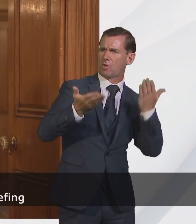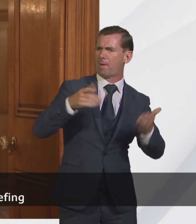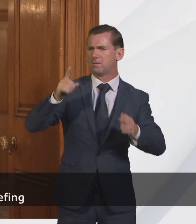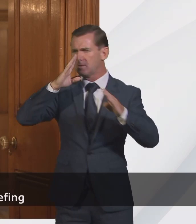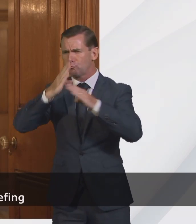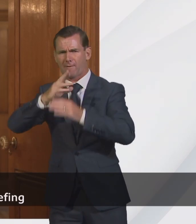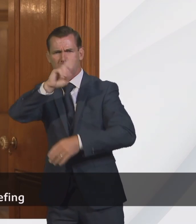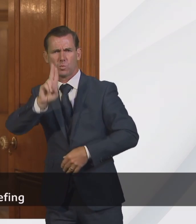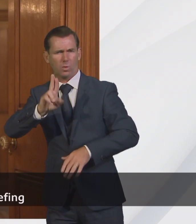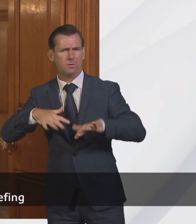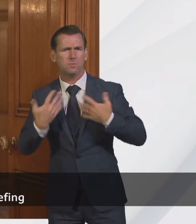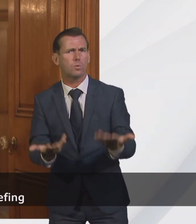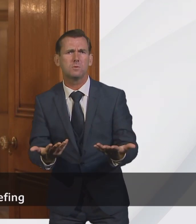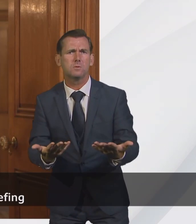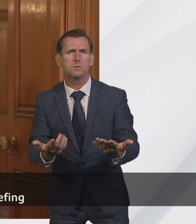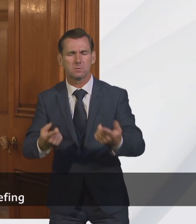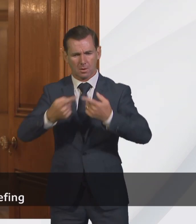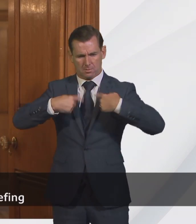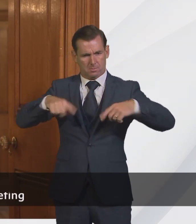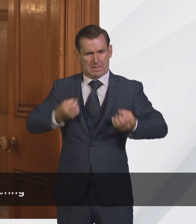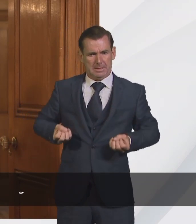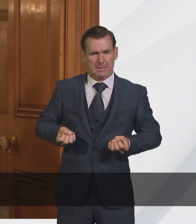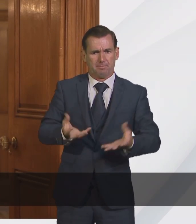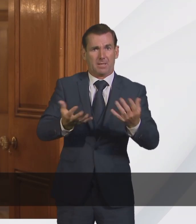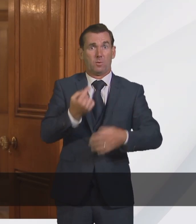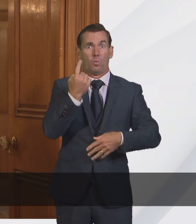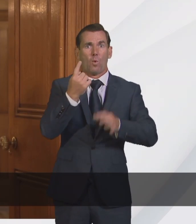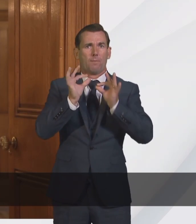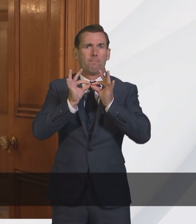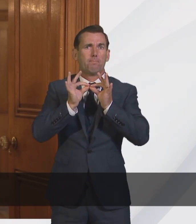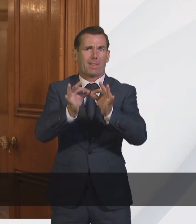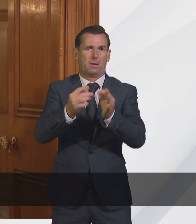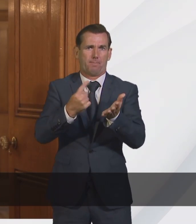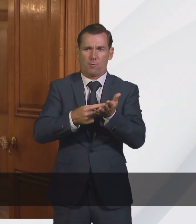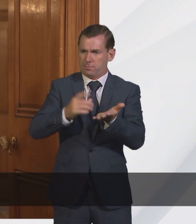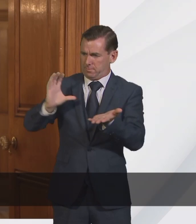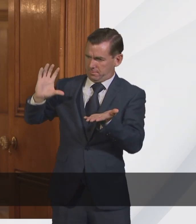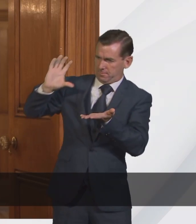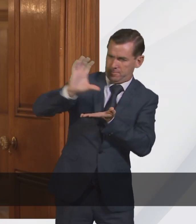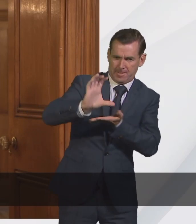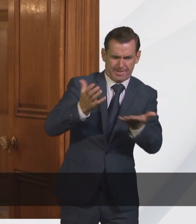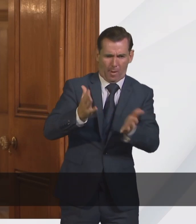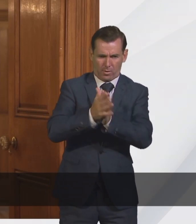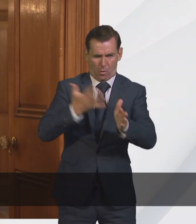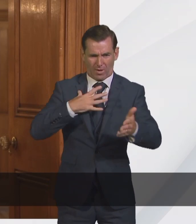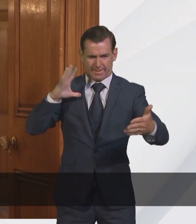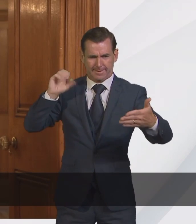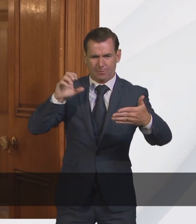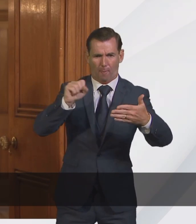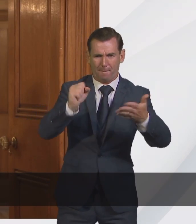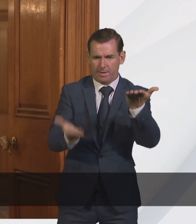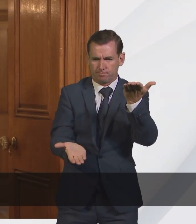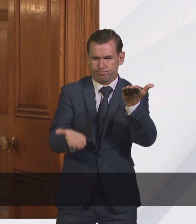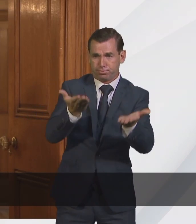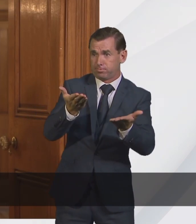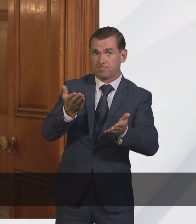is why we're spending £1 billion supporting children to catch up, supporting them to learn.